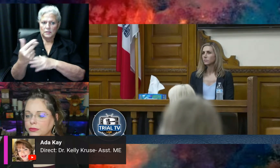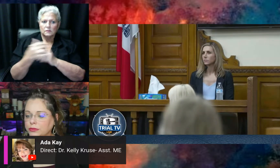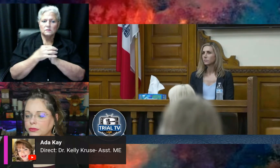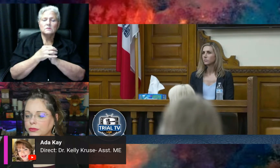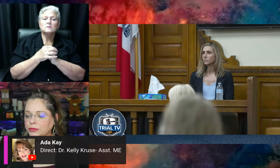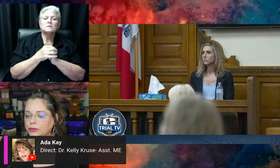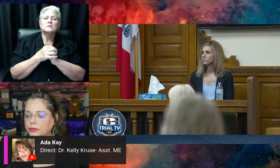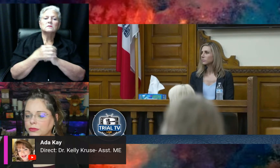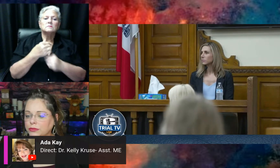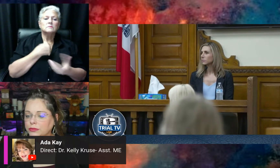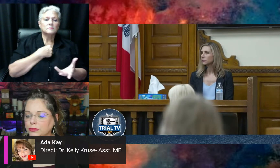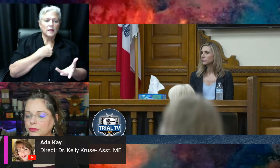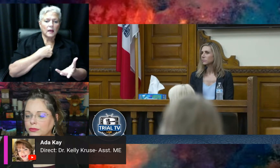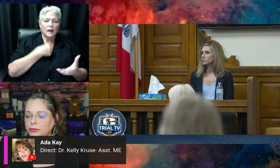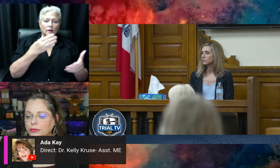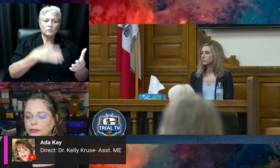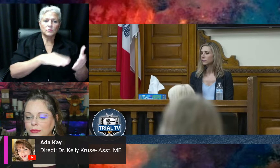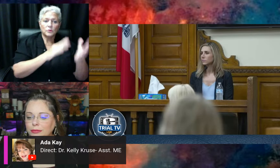May I approach, Your Honor? Yes.